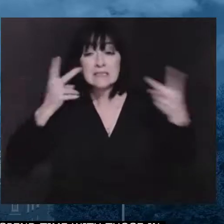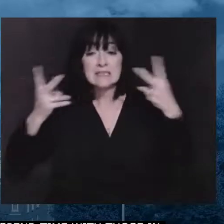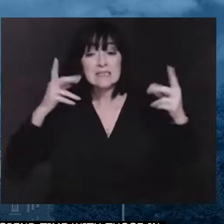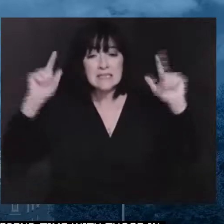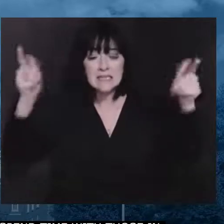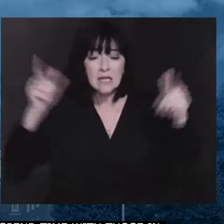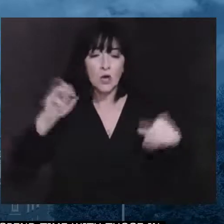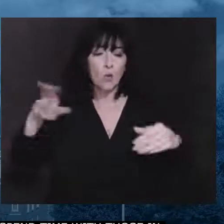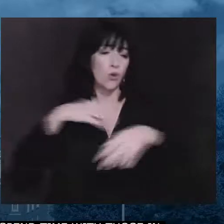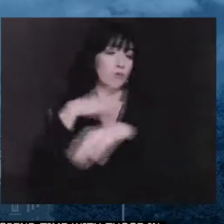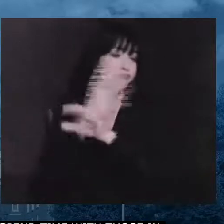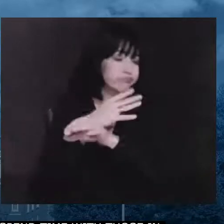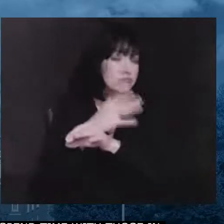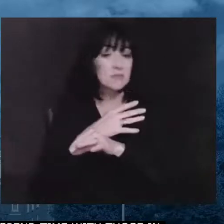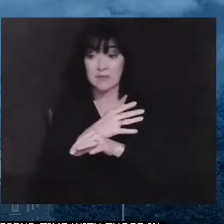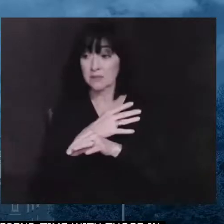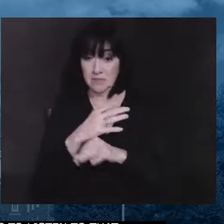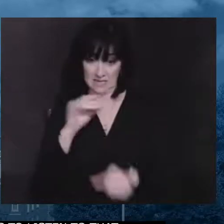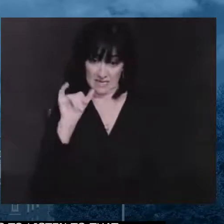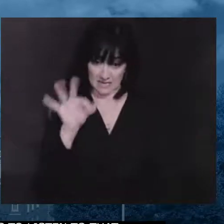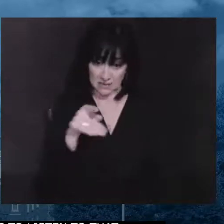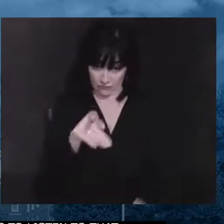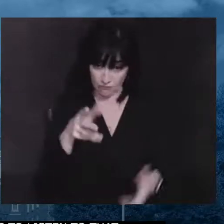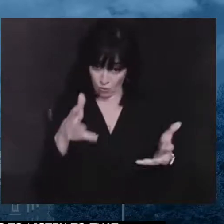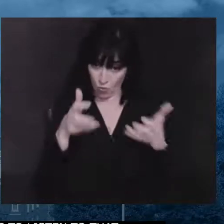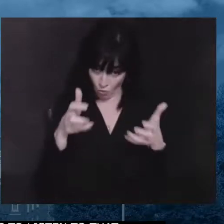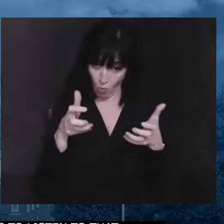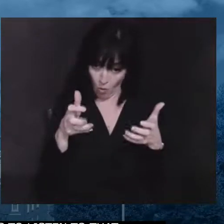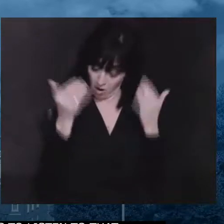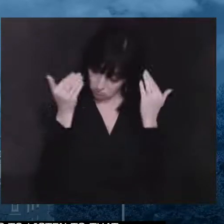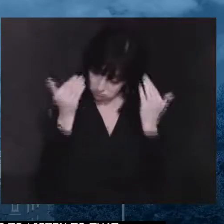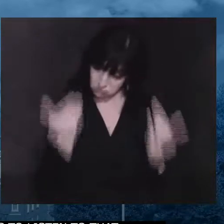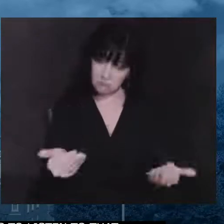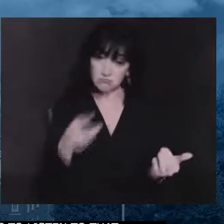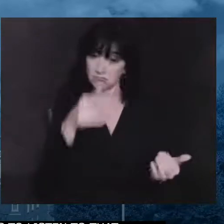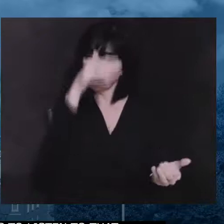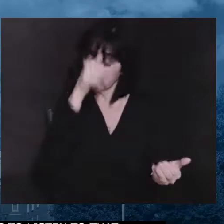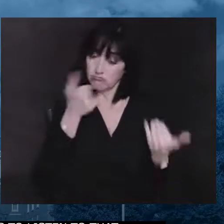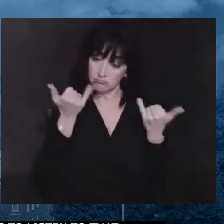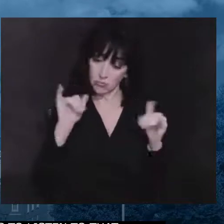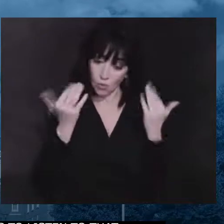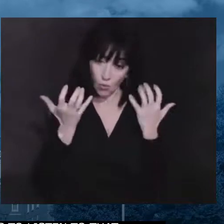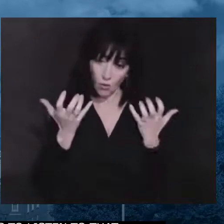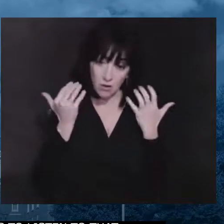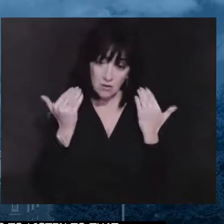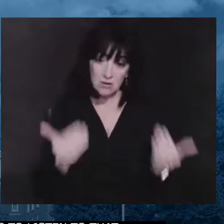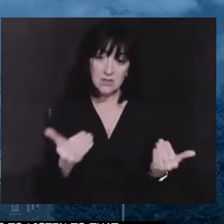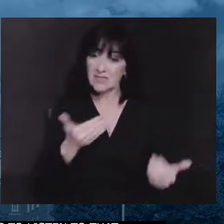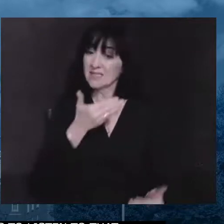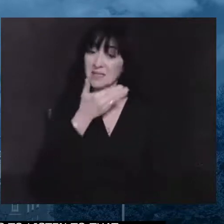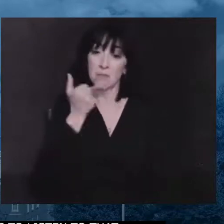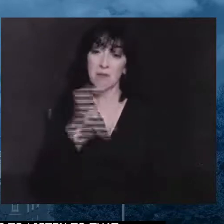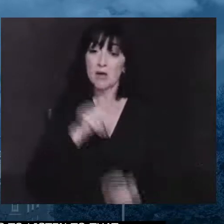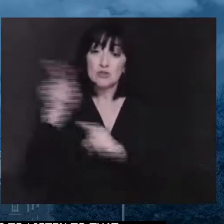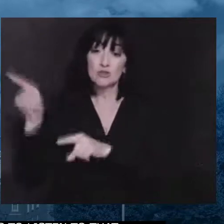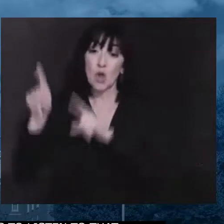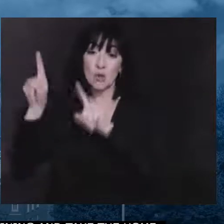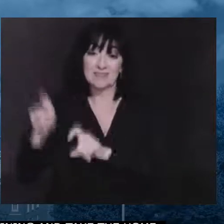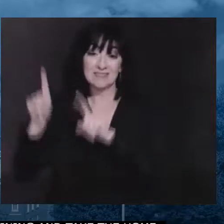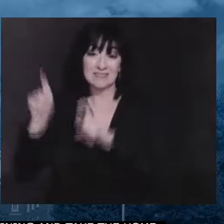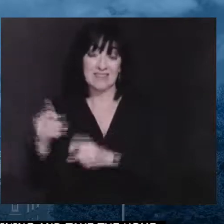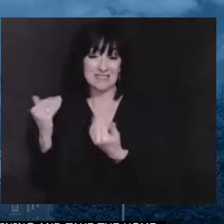test, now's a good time to get that test. And I would suggest that really you get yourself tested